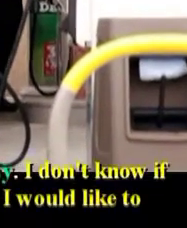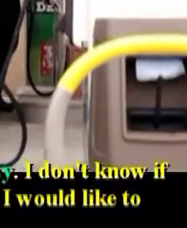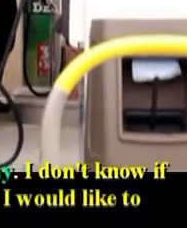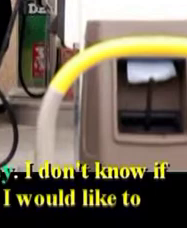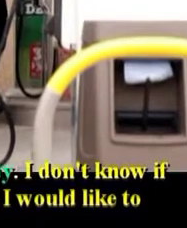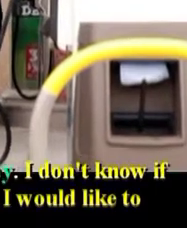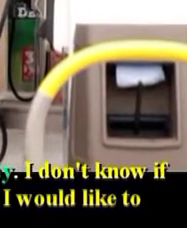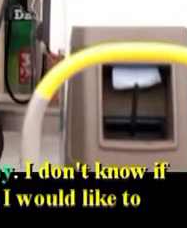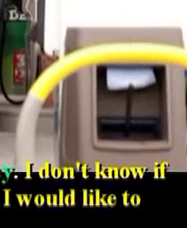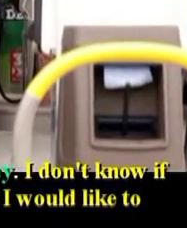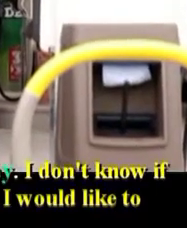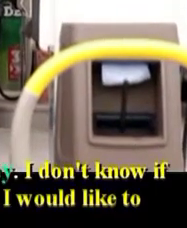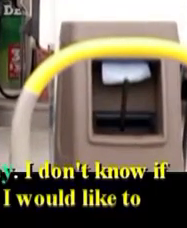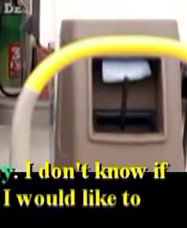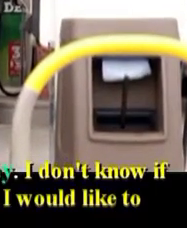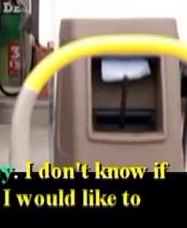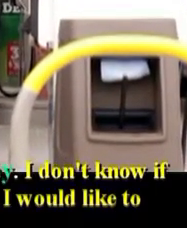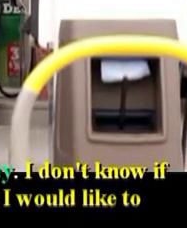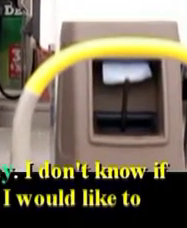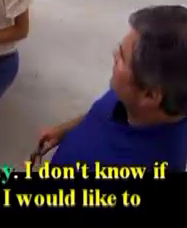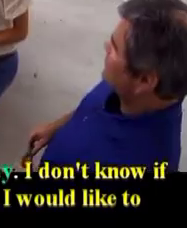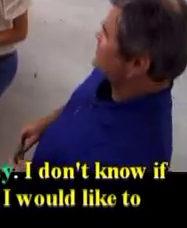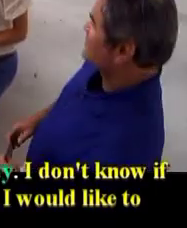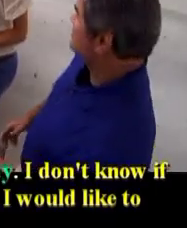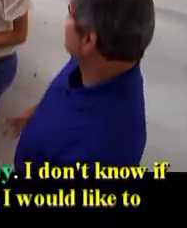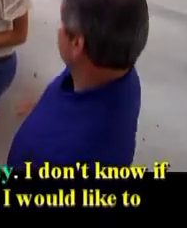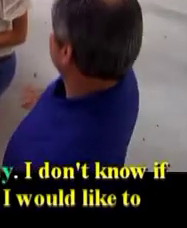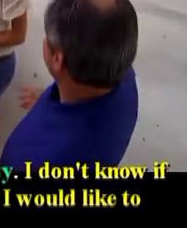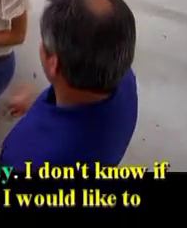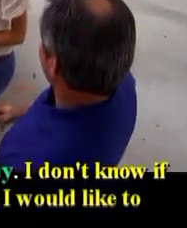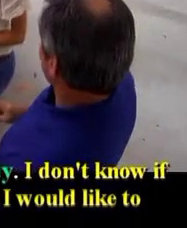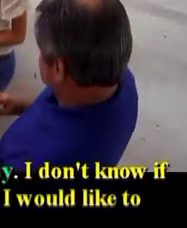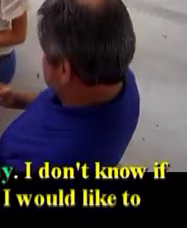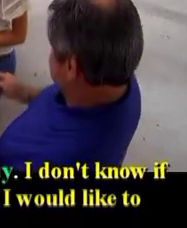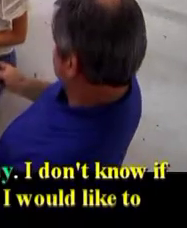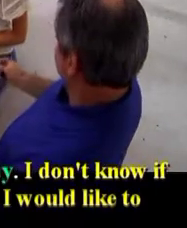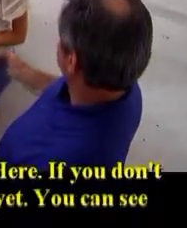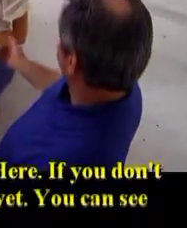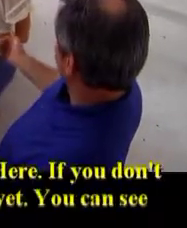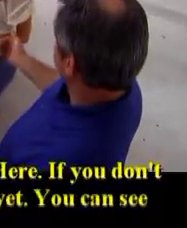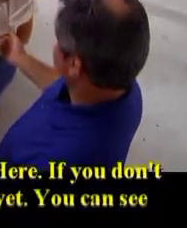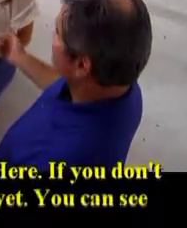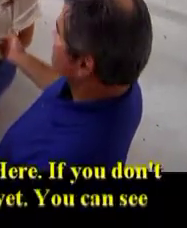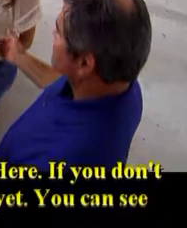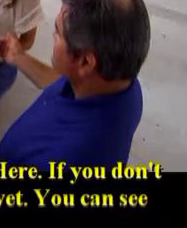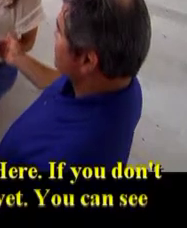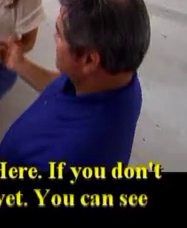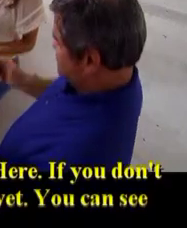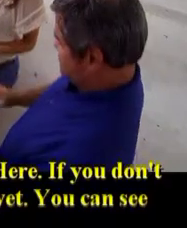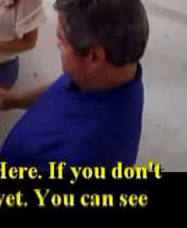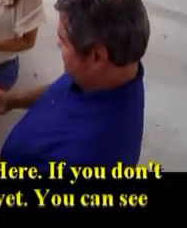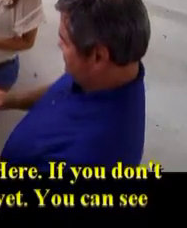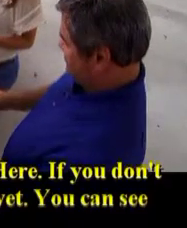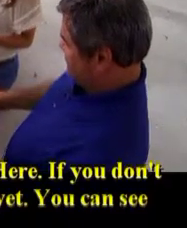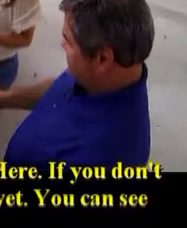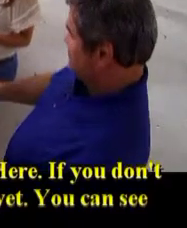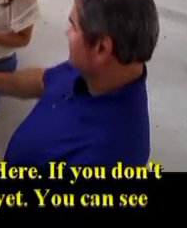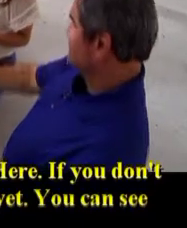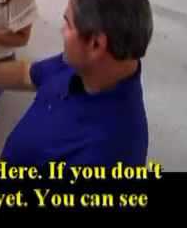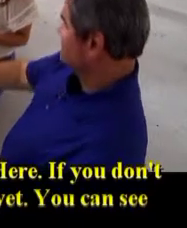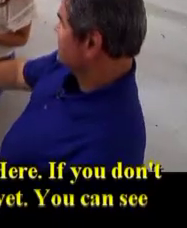Hi, excuse me. How are you ladies doing? Hey, I don't know if you go to a church anywhere in the area, but I'd like to invite you to Thomas Road Church, see